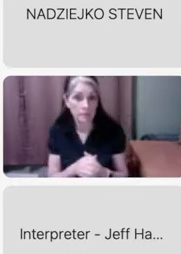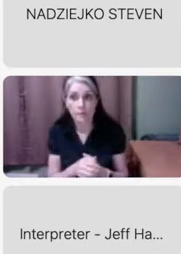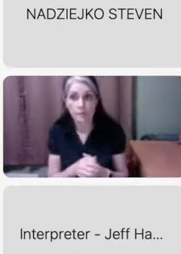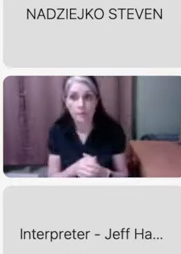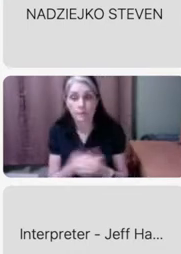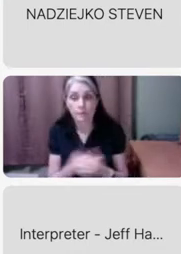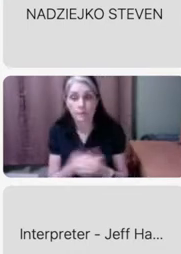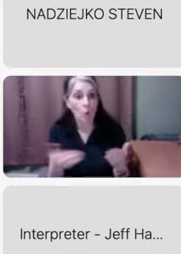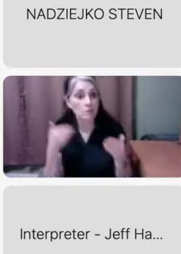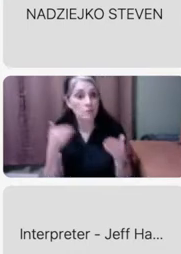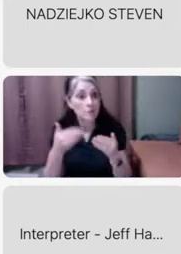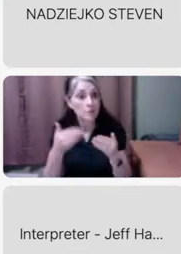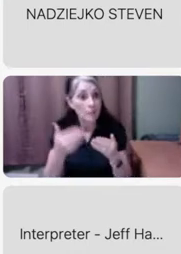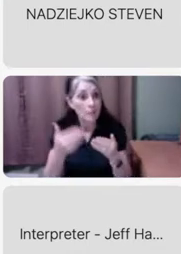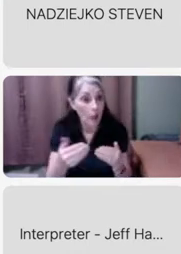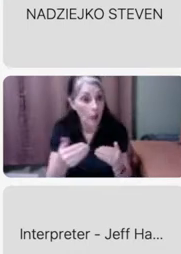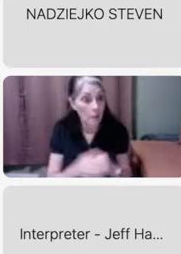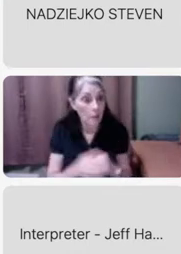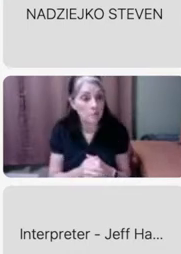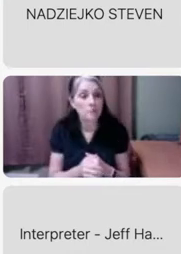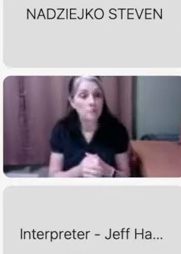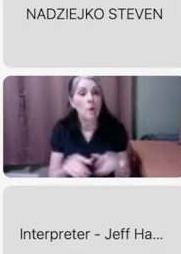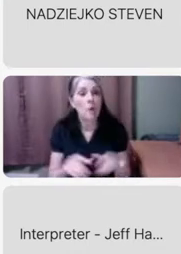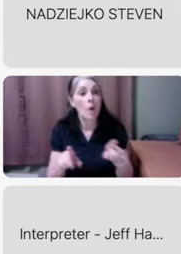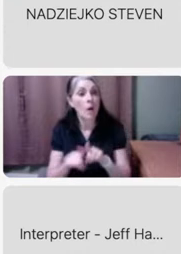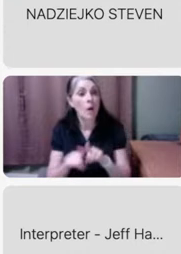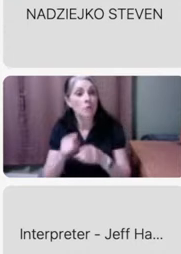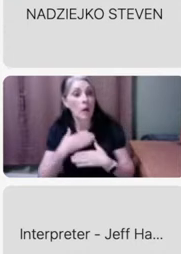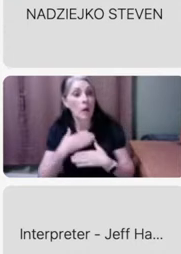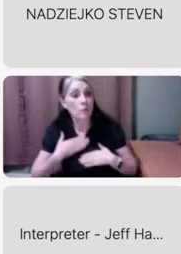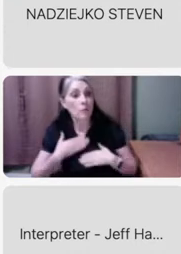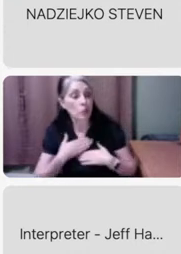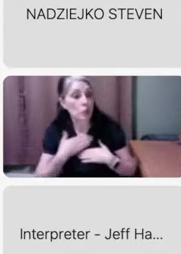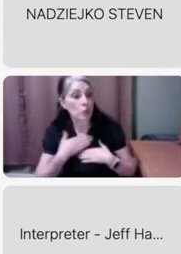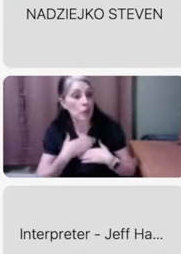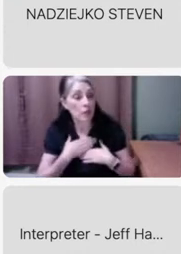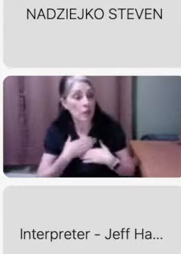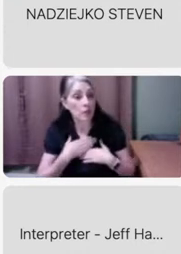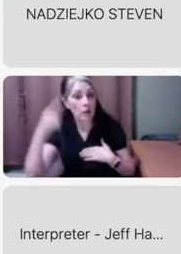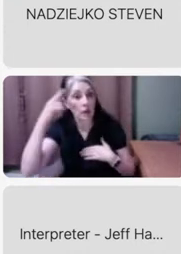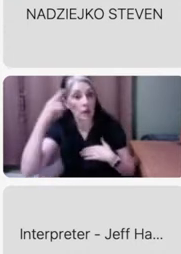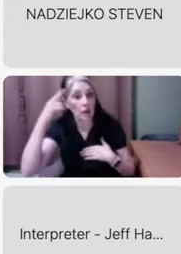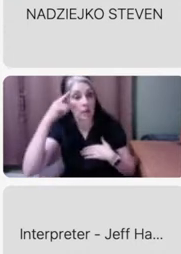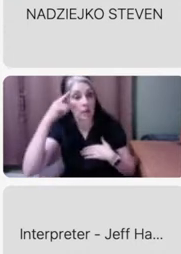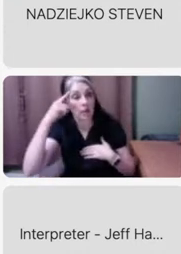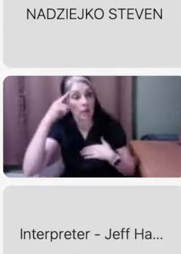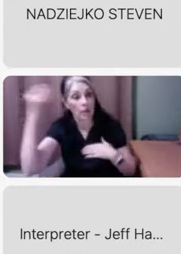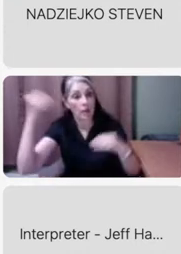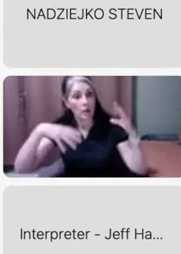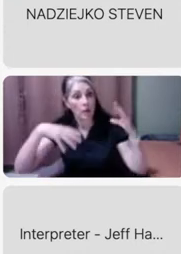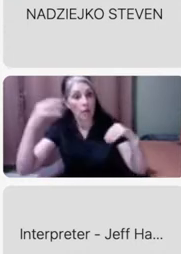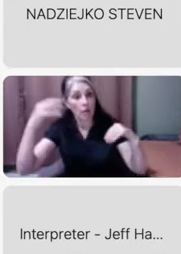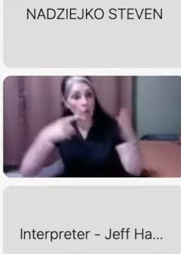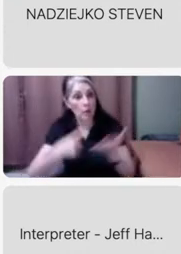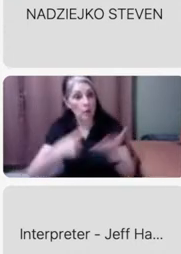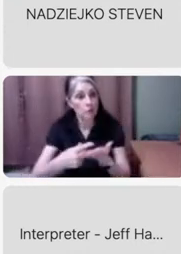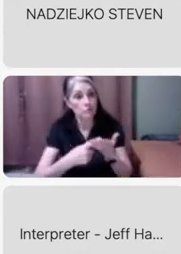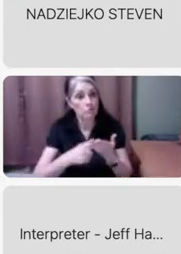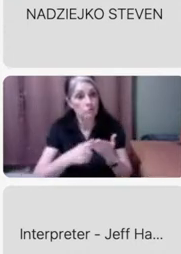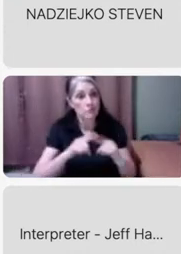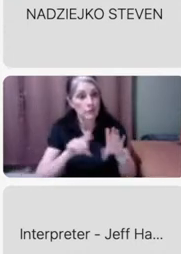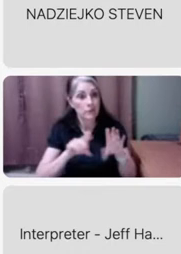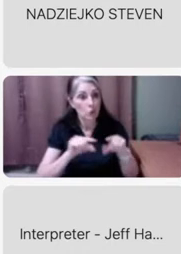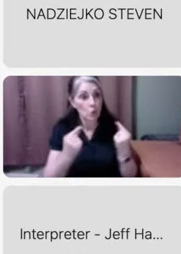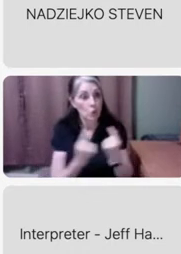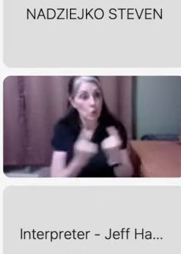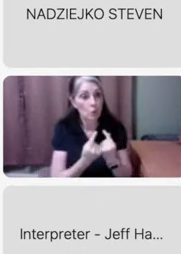and also um i appreciate the collaboration that you have with the with the different groups to get their input too so thank you